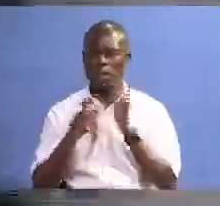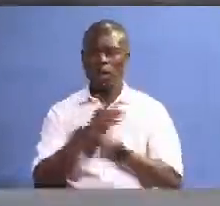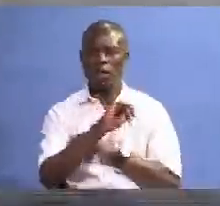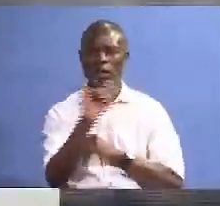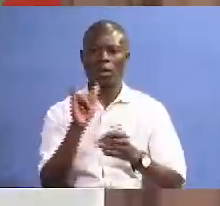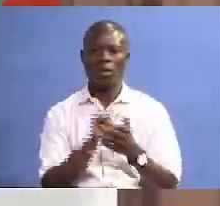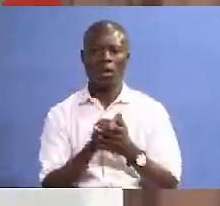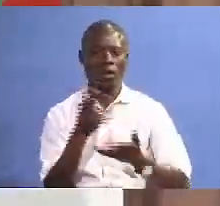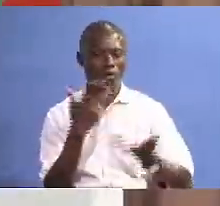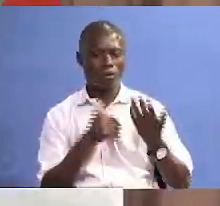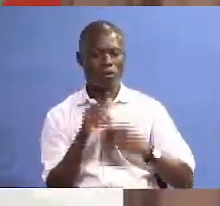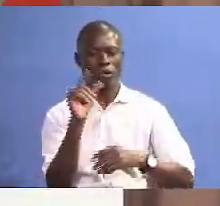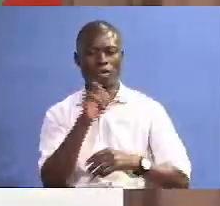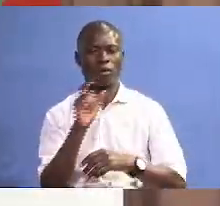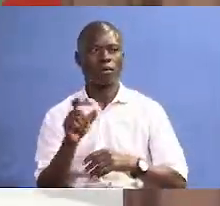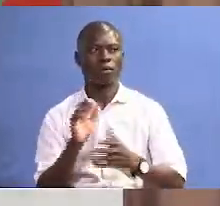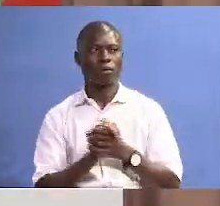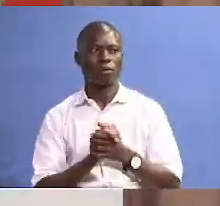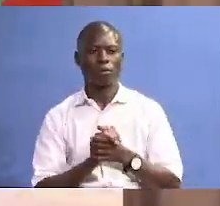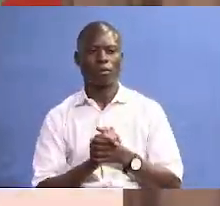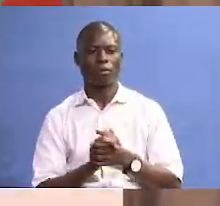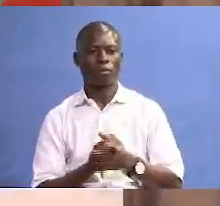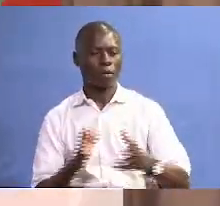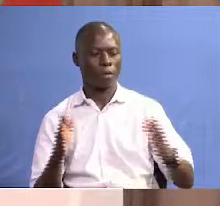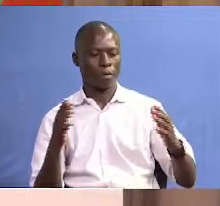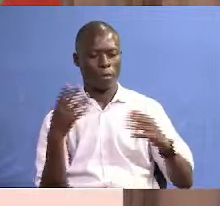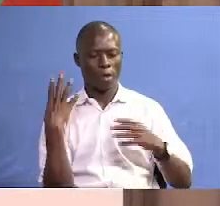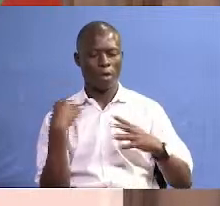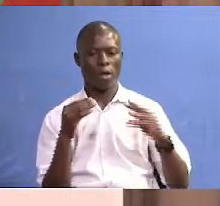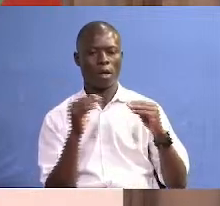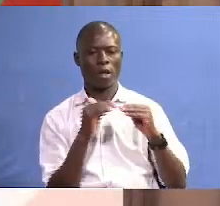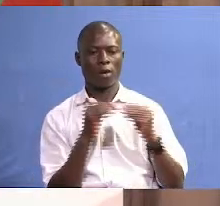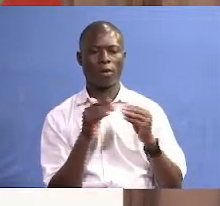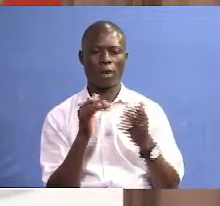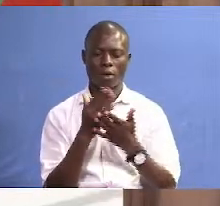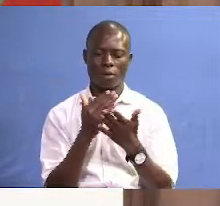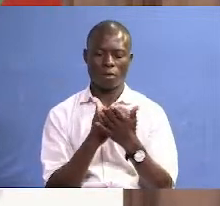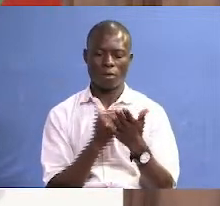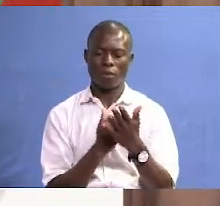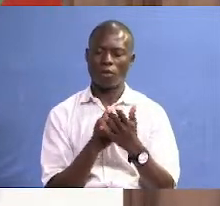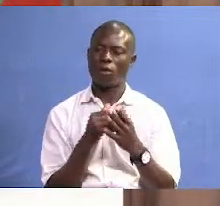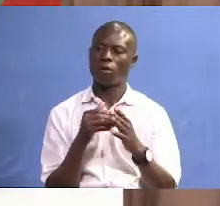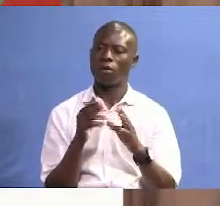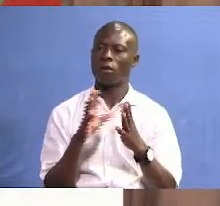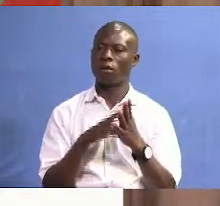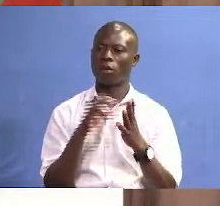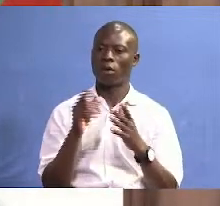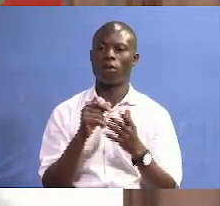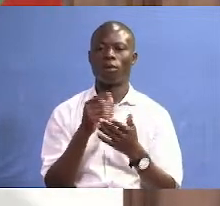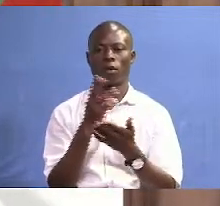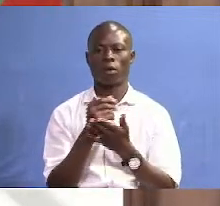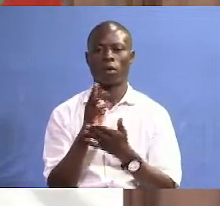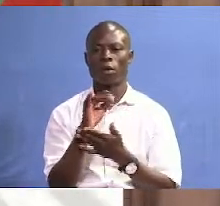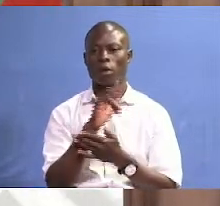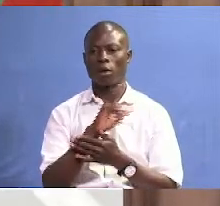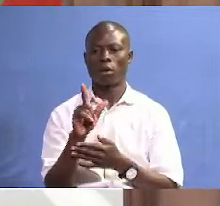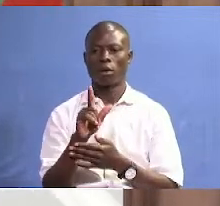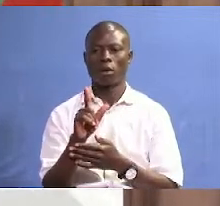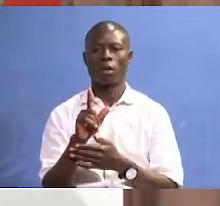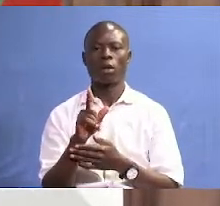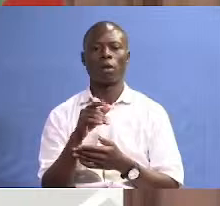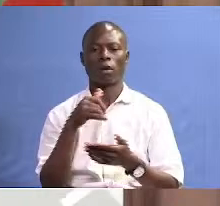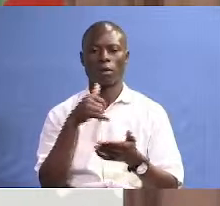for crucifixion. Recent events that necessitated the withdrawal of the finance bill, which